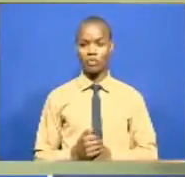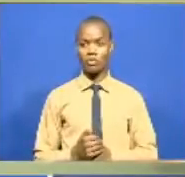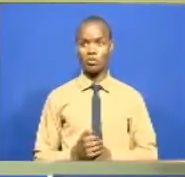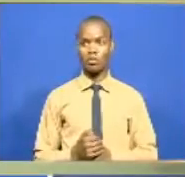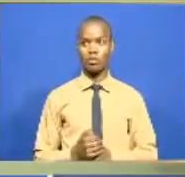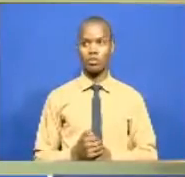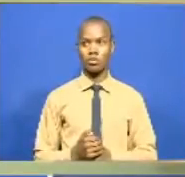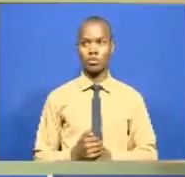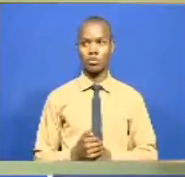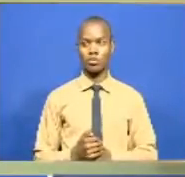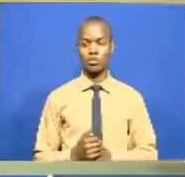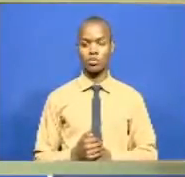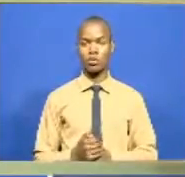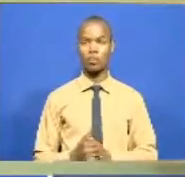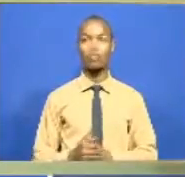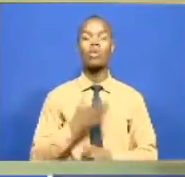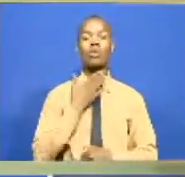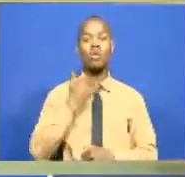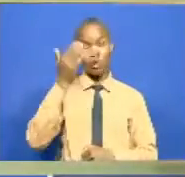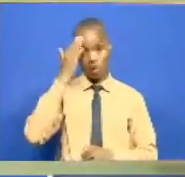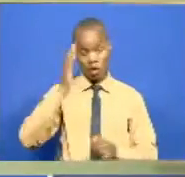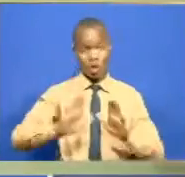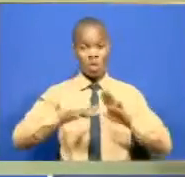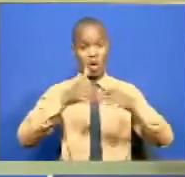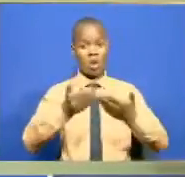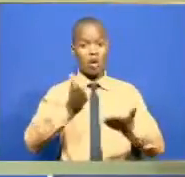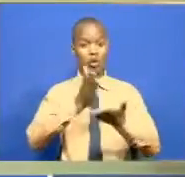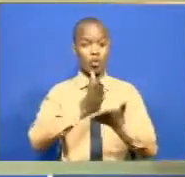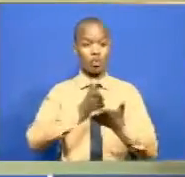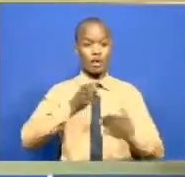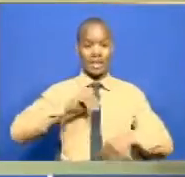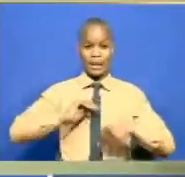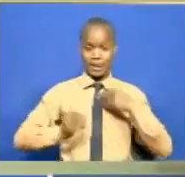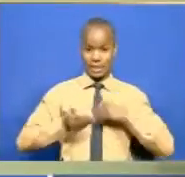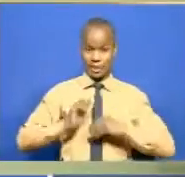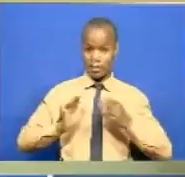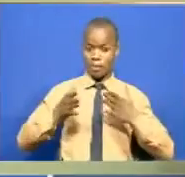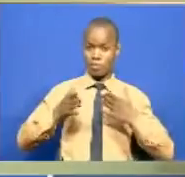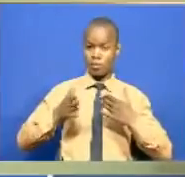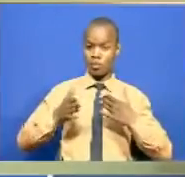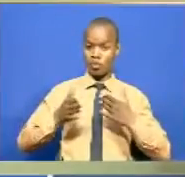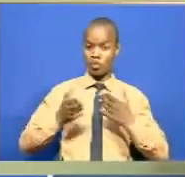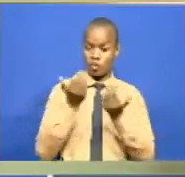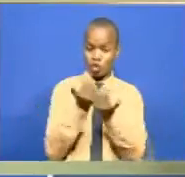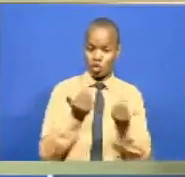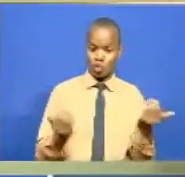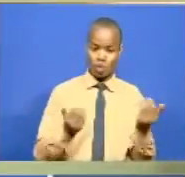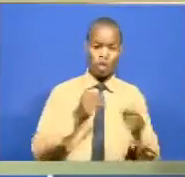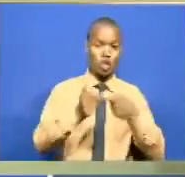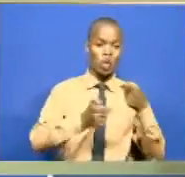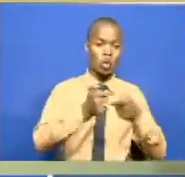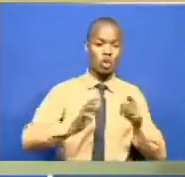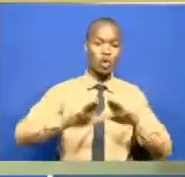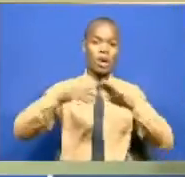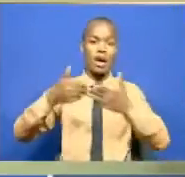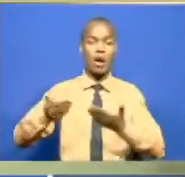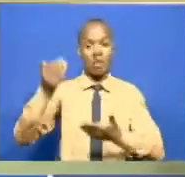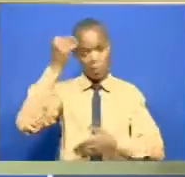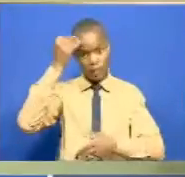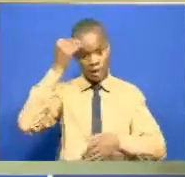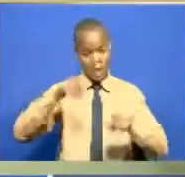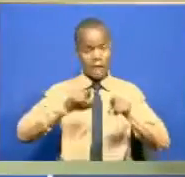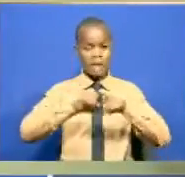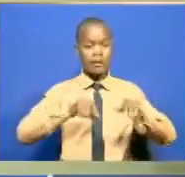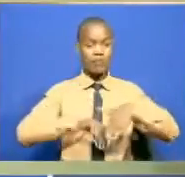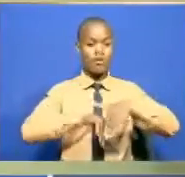wish to see how the physically challenged are coping with the